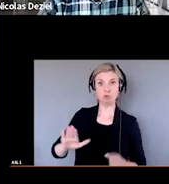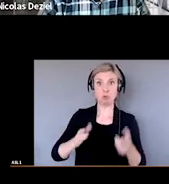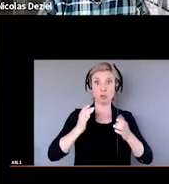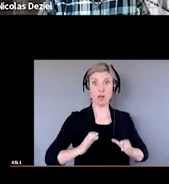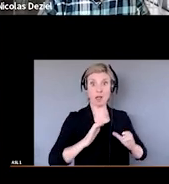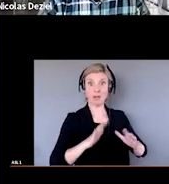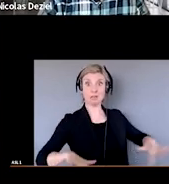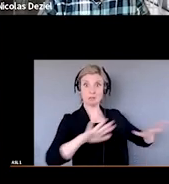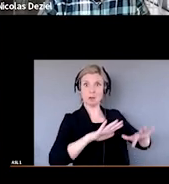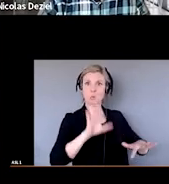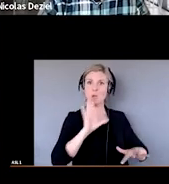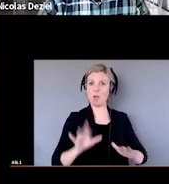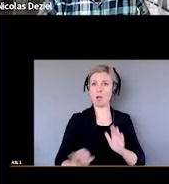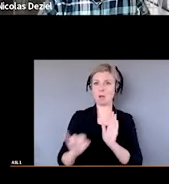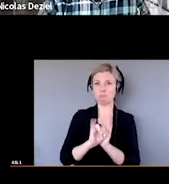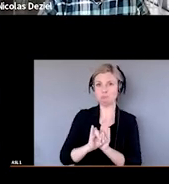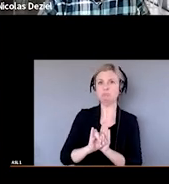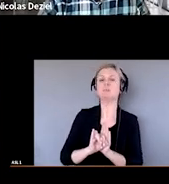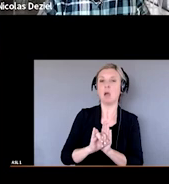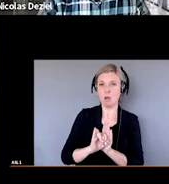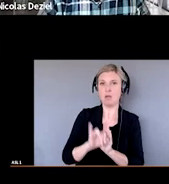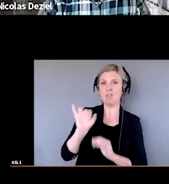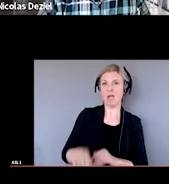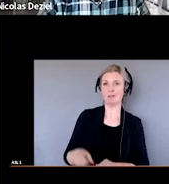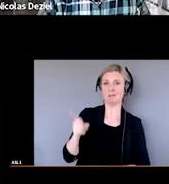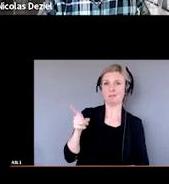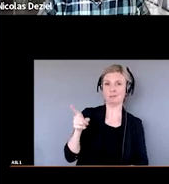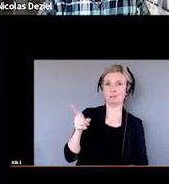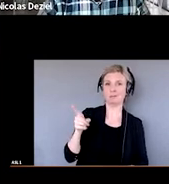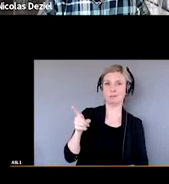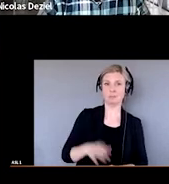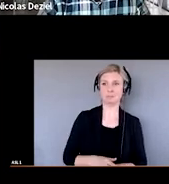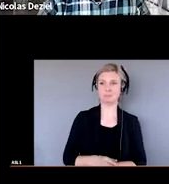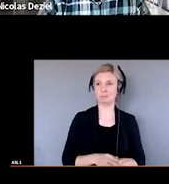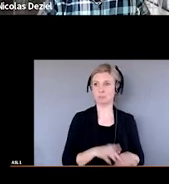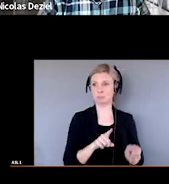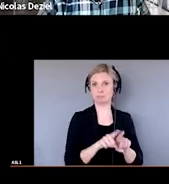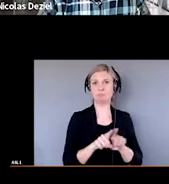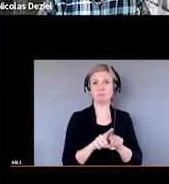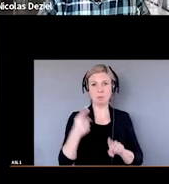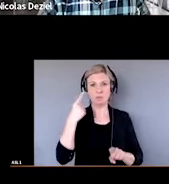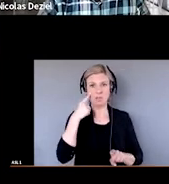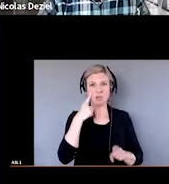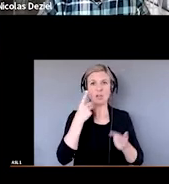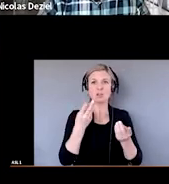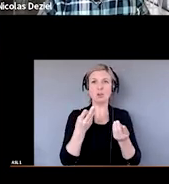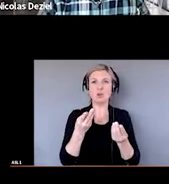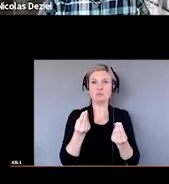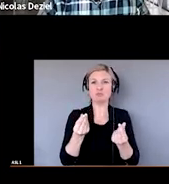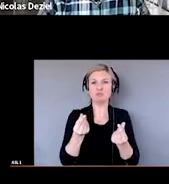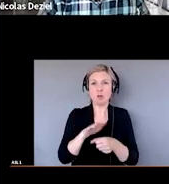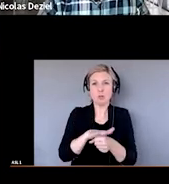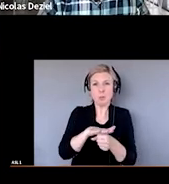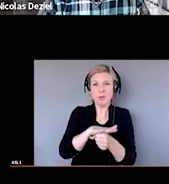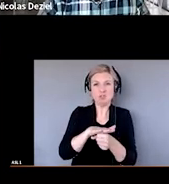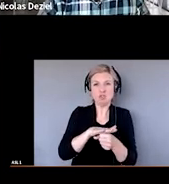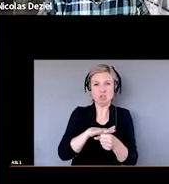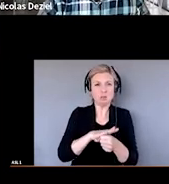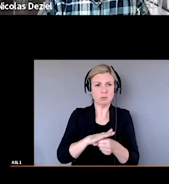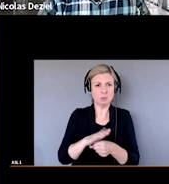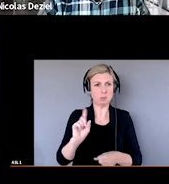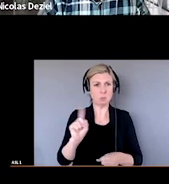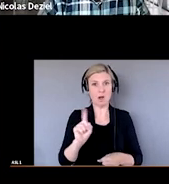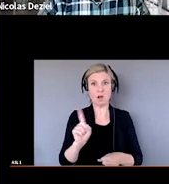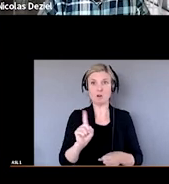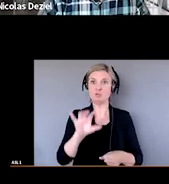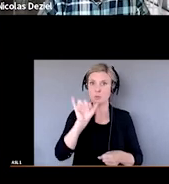product or service. You can also think of geographical indications, and those link a product or